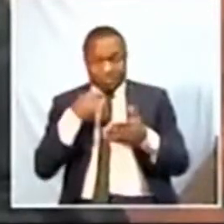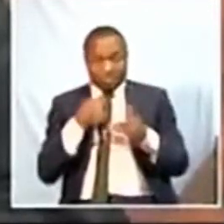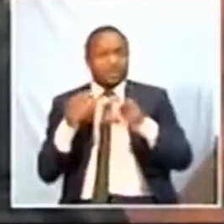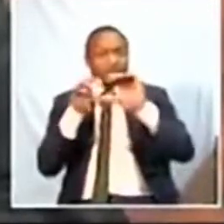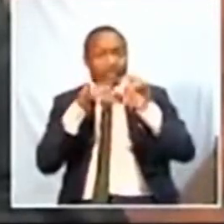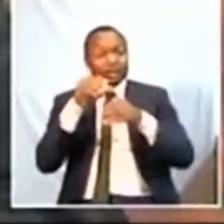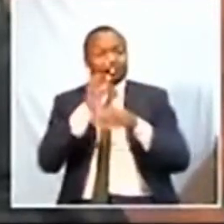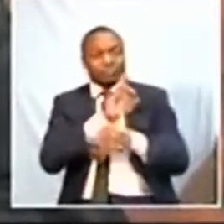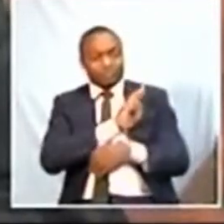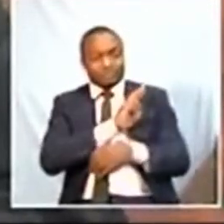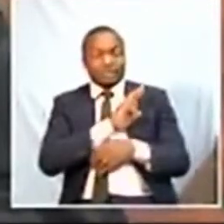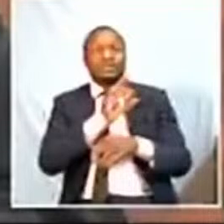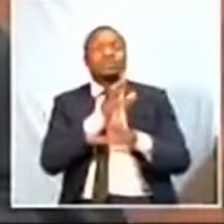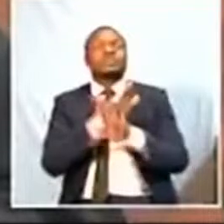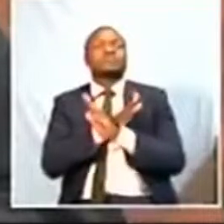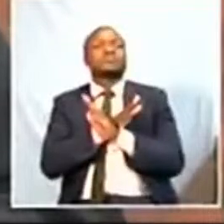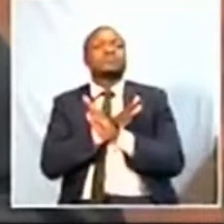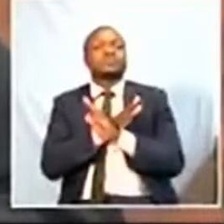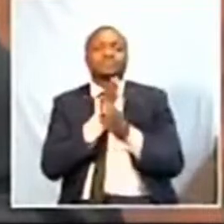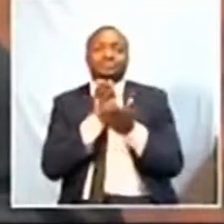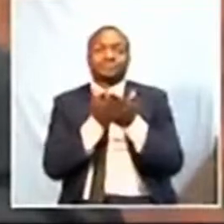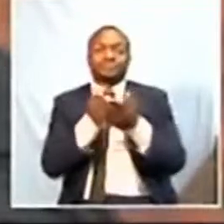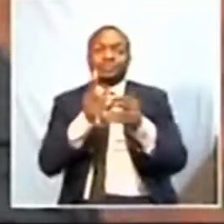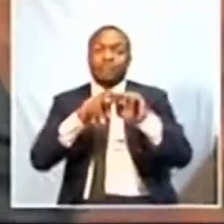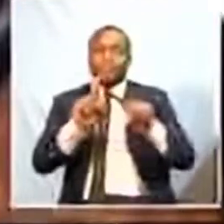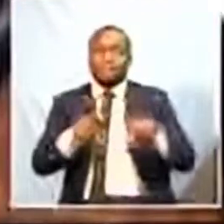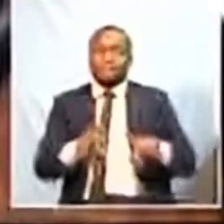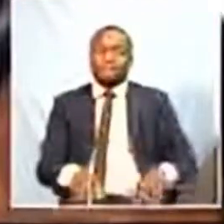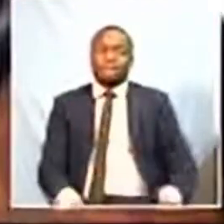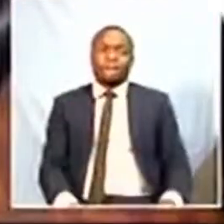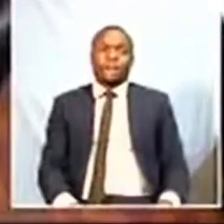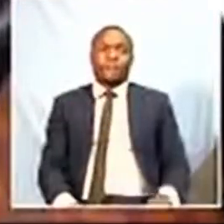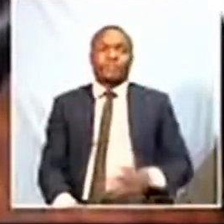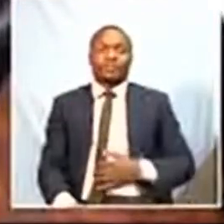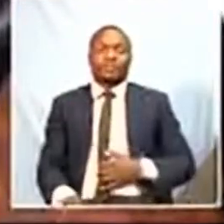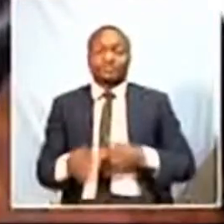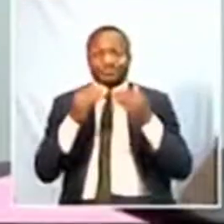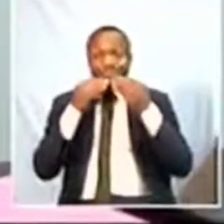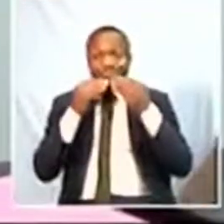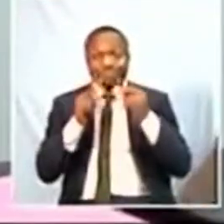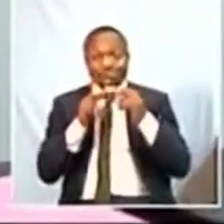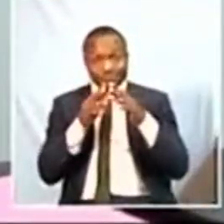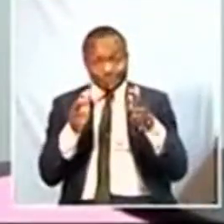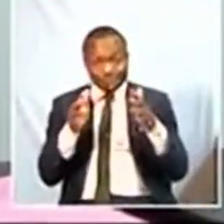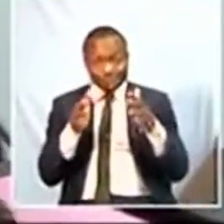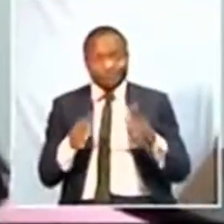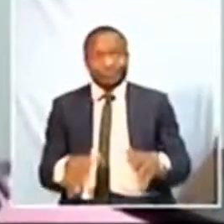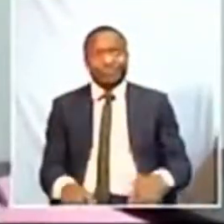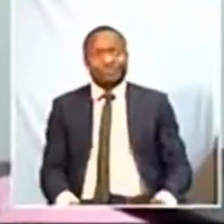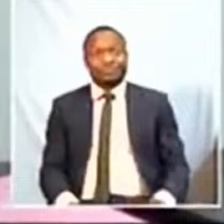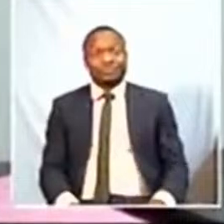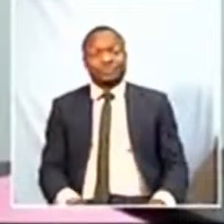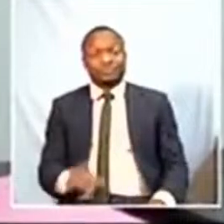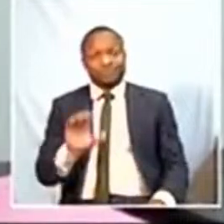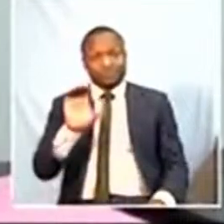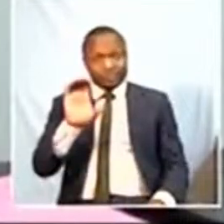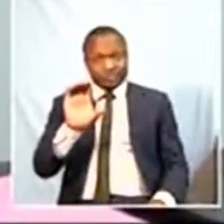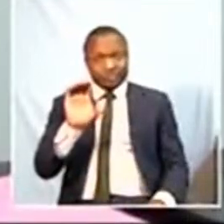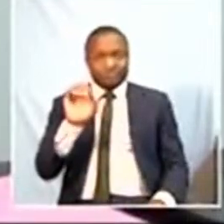Rufunsa? Then Zambia. I submit, Chair. Thank you very much. So,